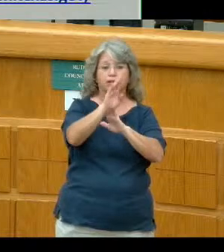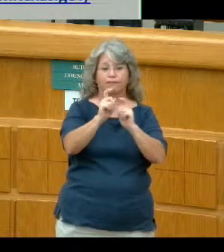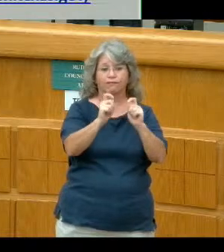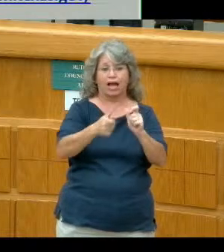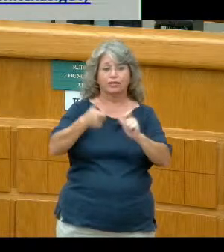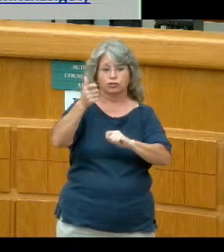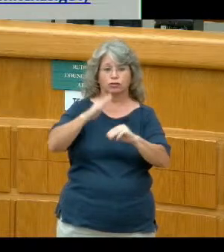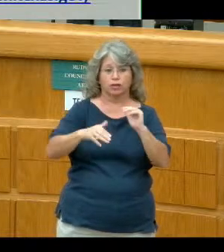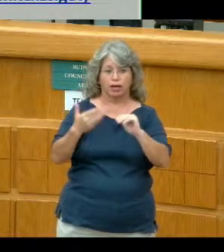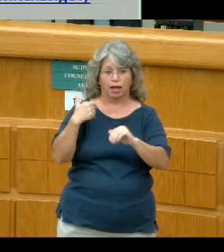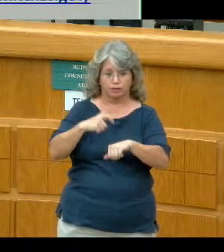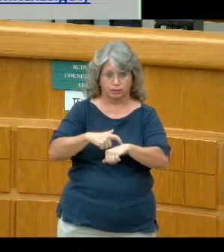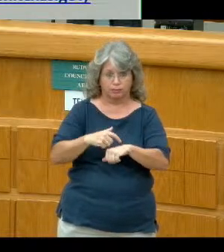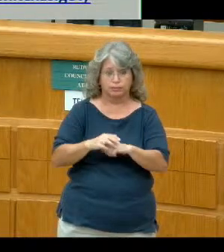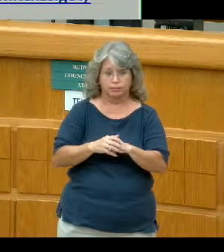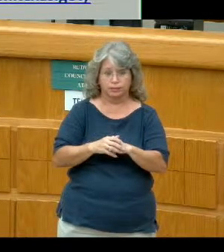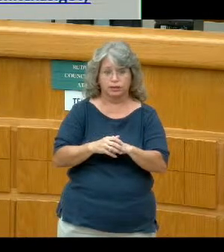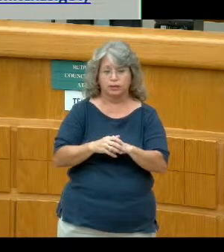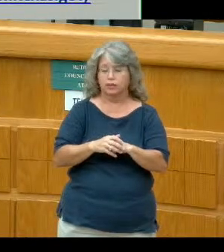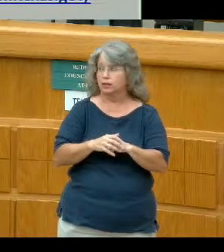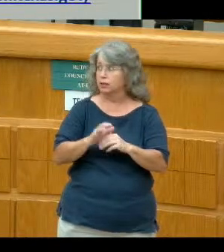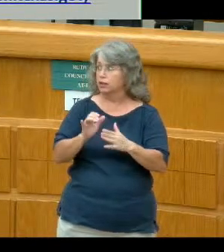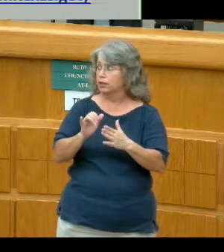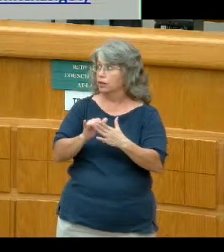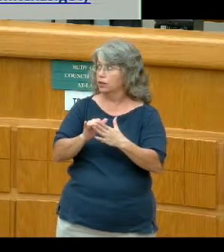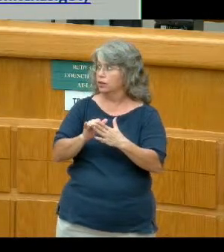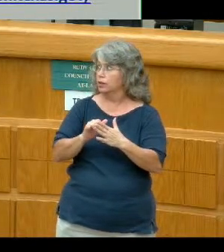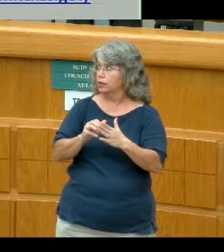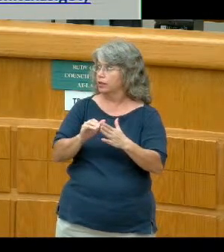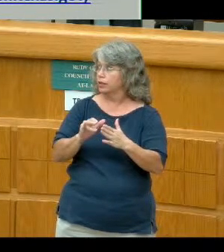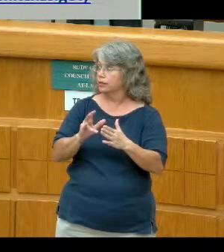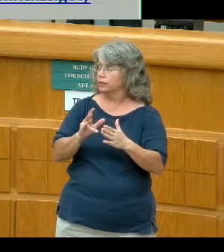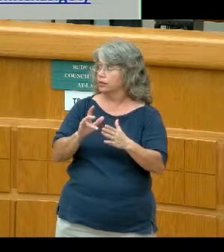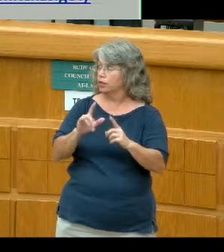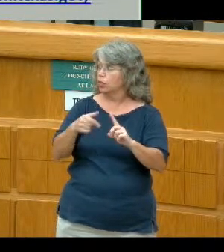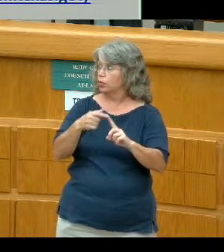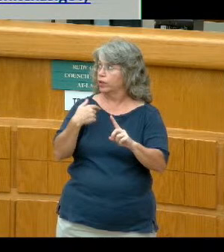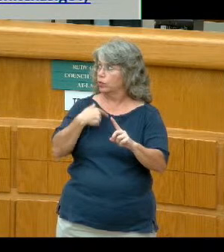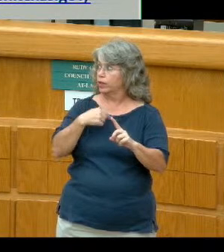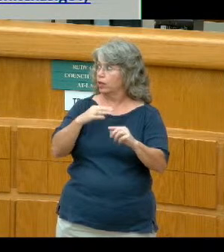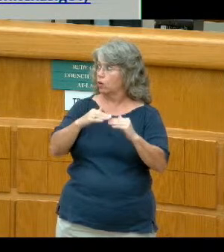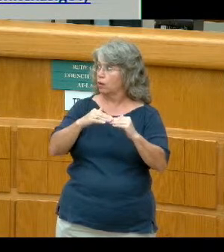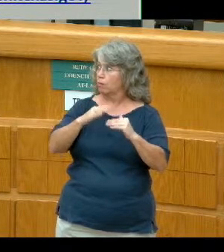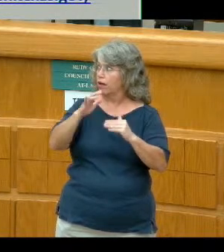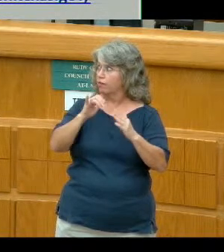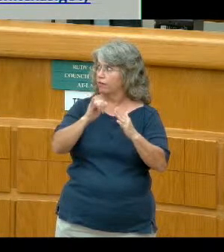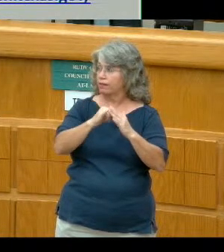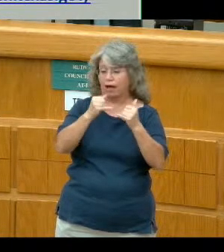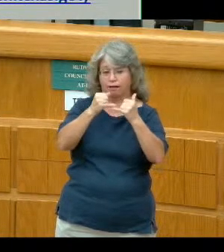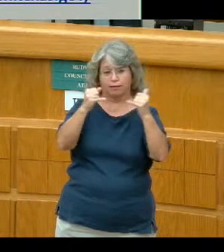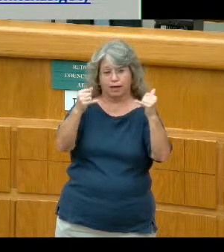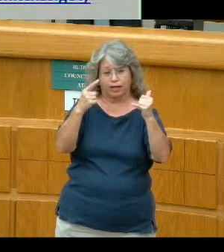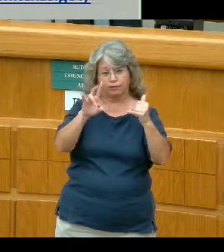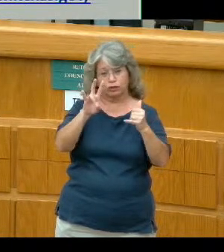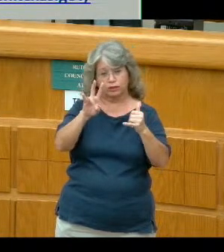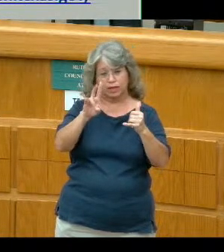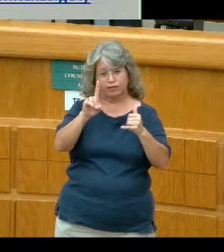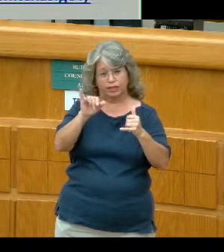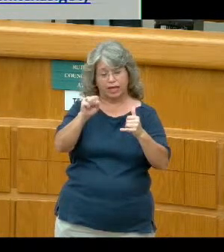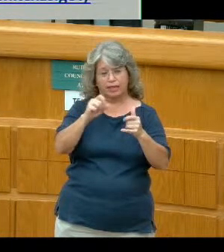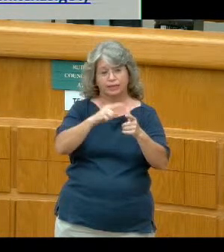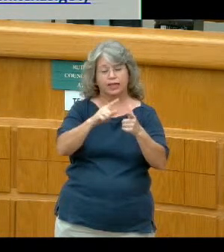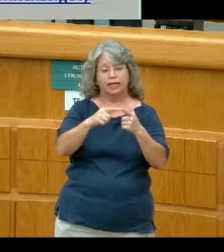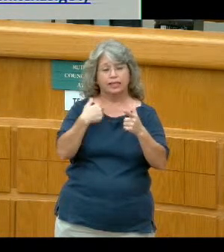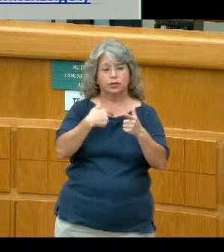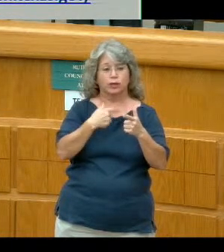last time. So that's where we are now in terms of this decision line. When we go above that line for 7 days,